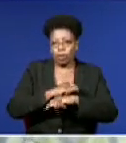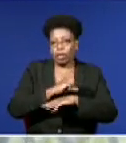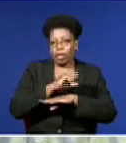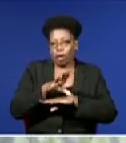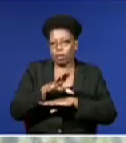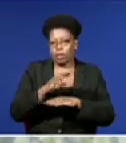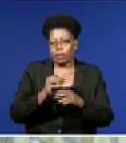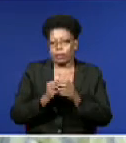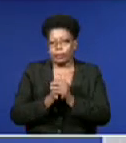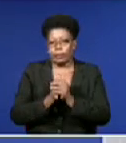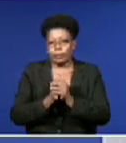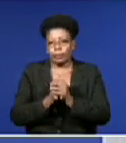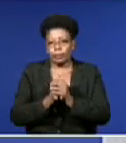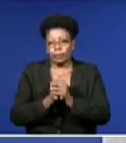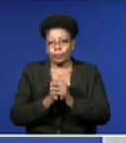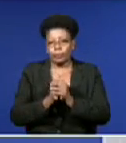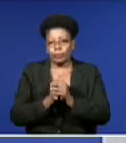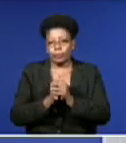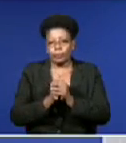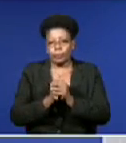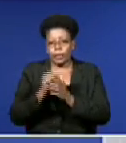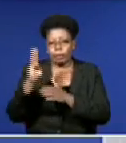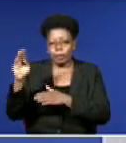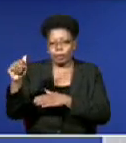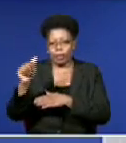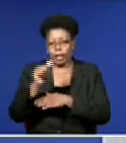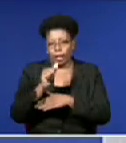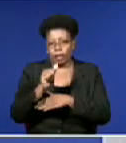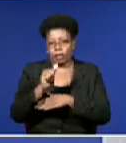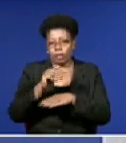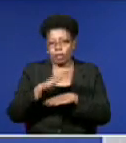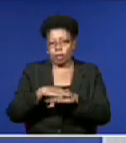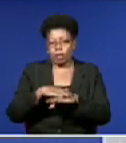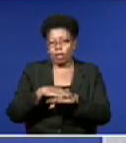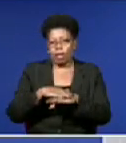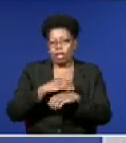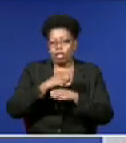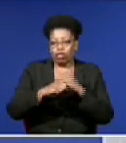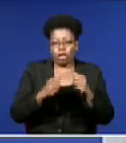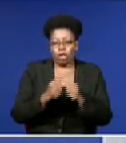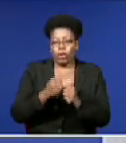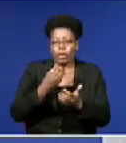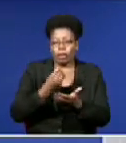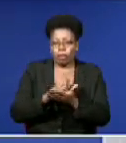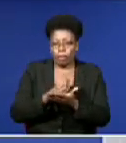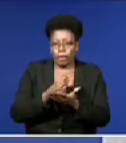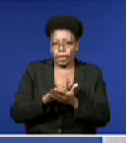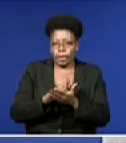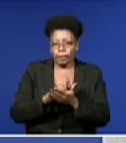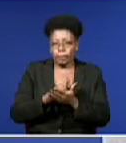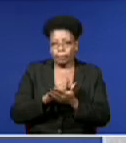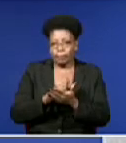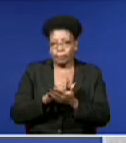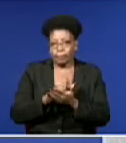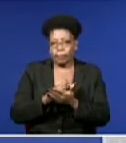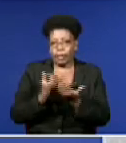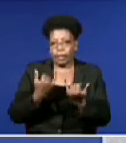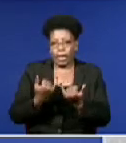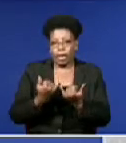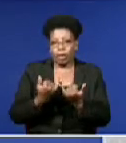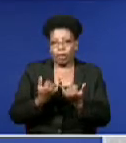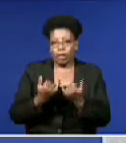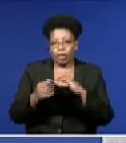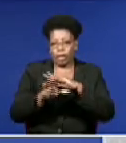of IAAF. The B3A is struggling with funding for sending off various national teams this summer, and as it stands right now,